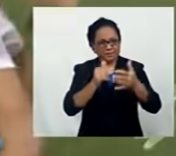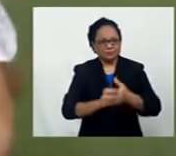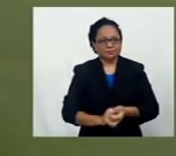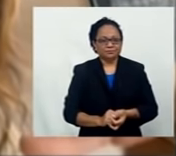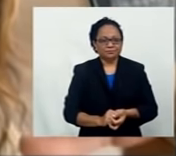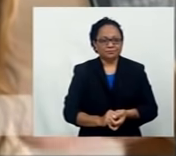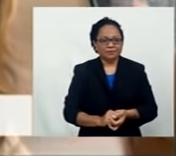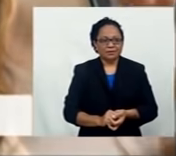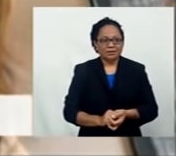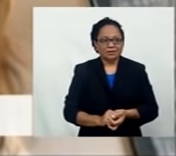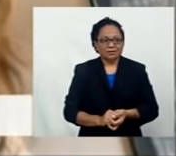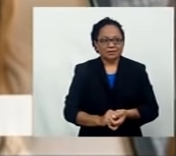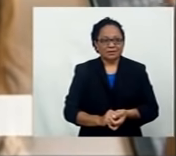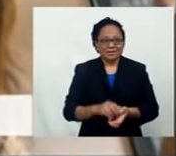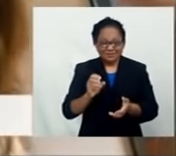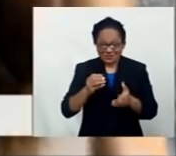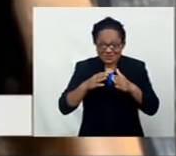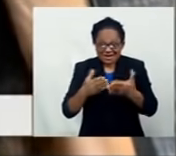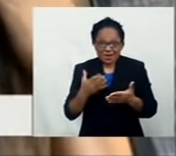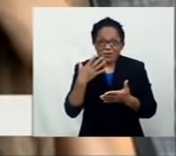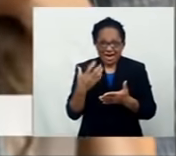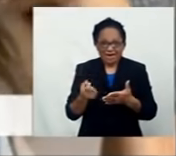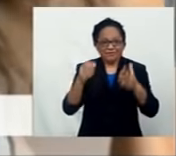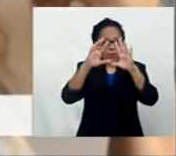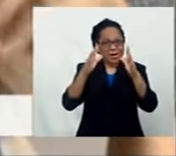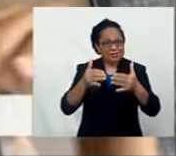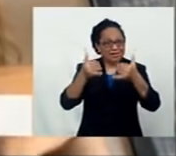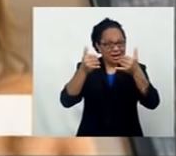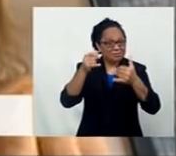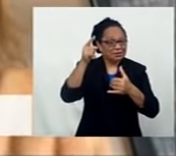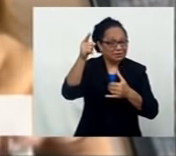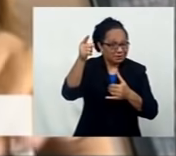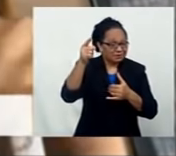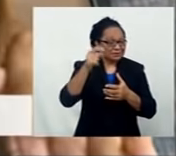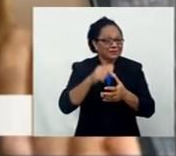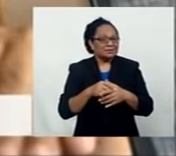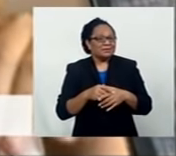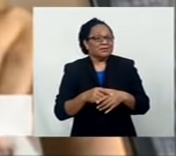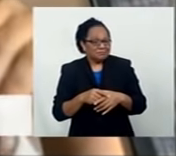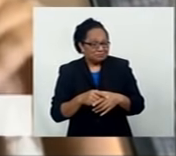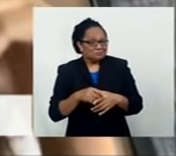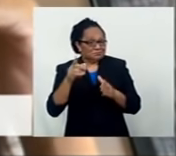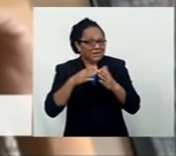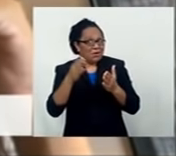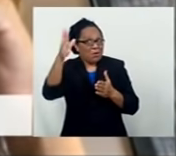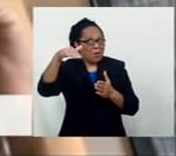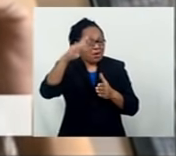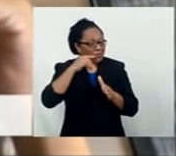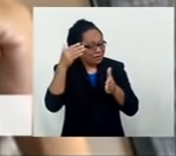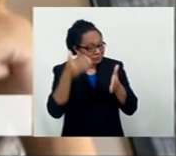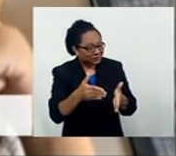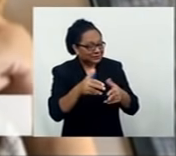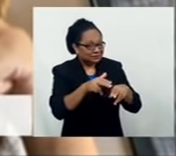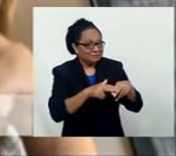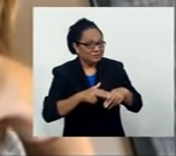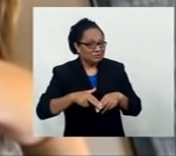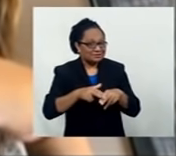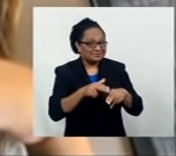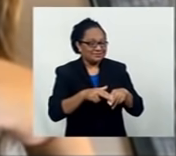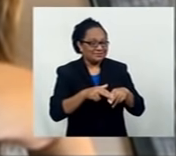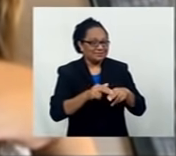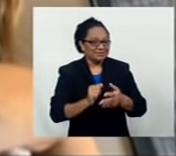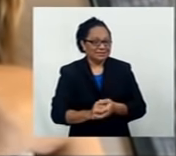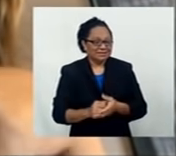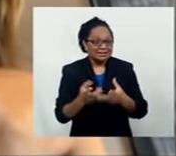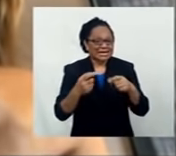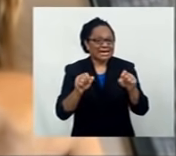this major world event that's going to put our region in the spotlight. And at the same time, we